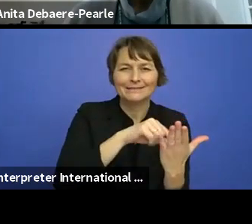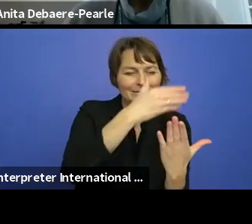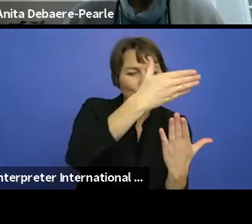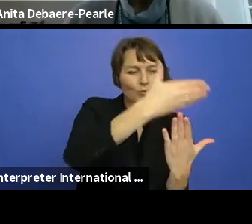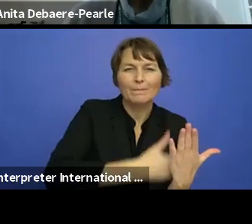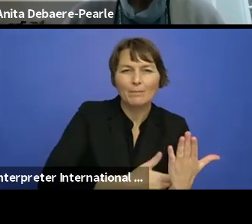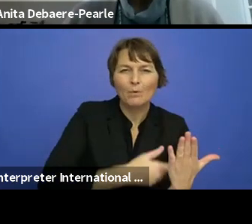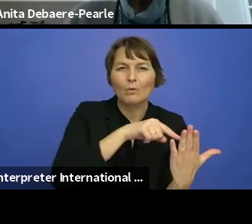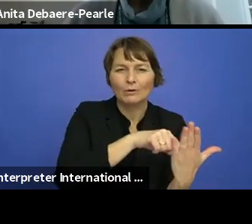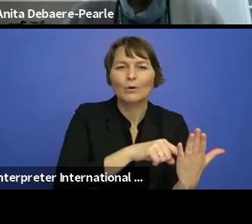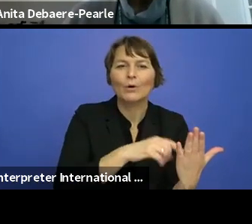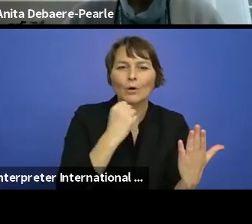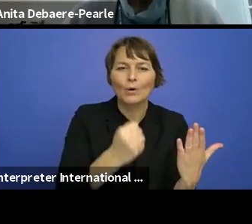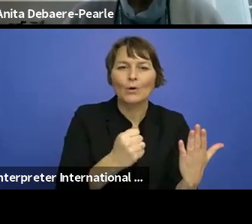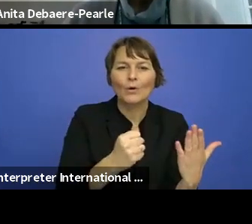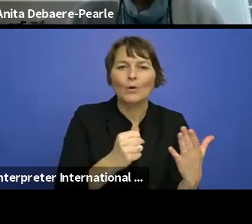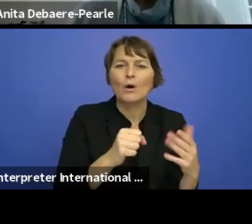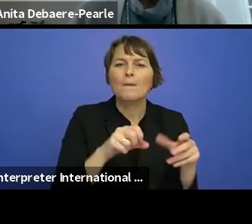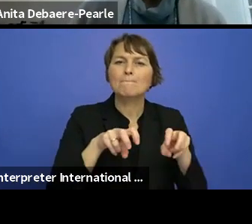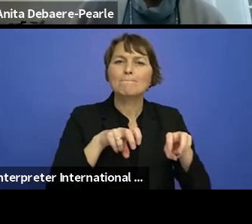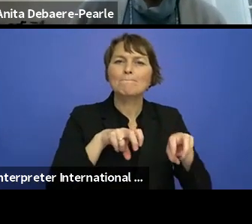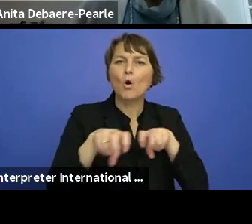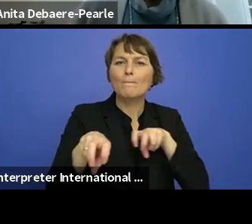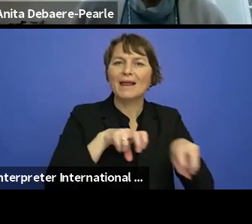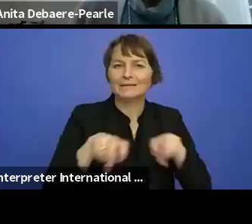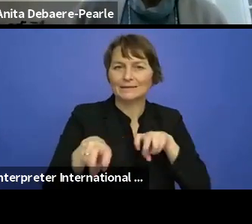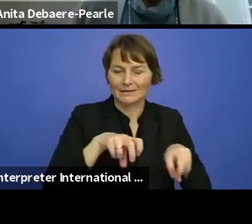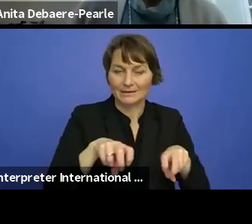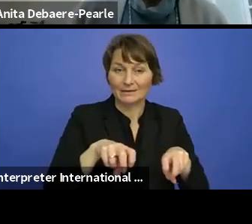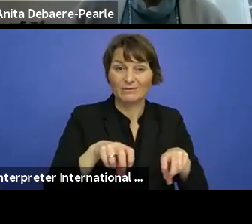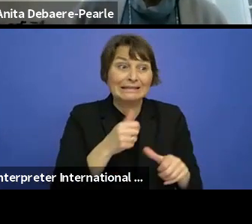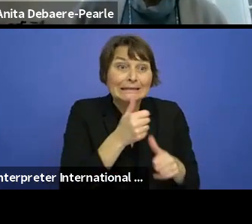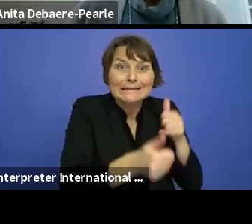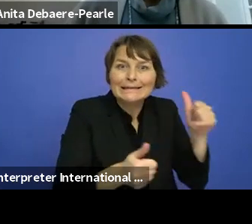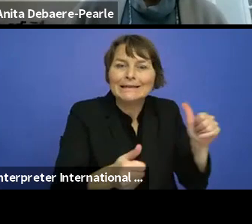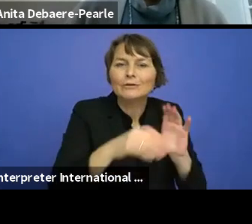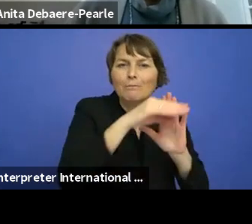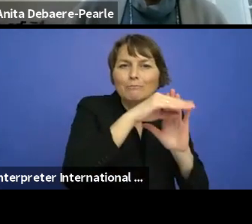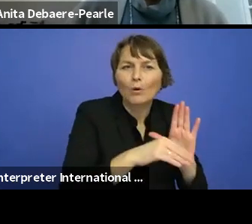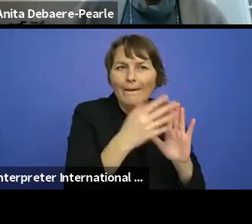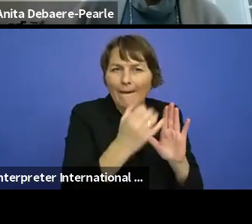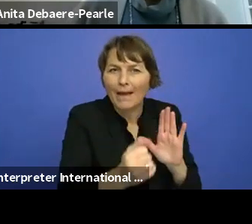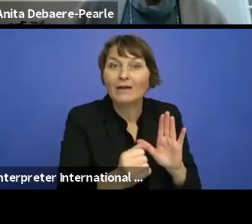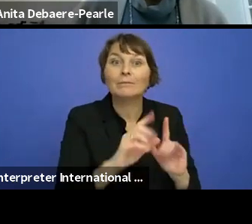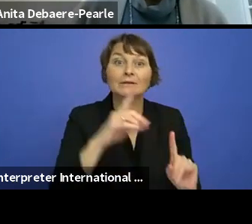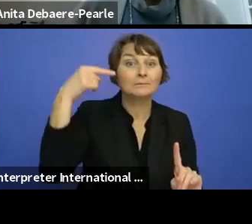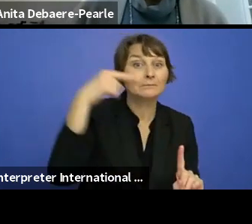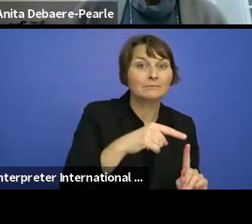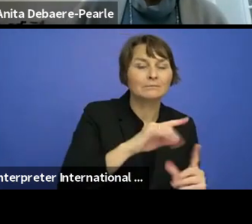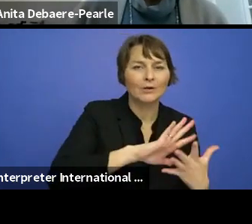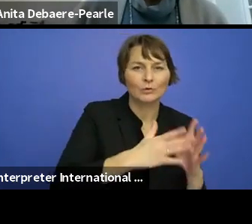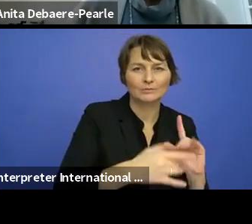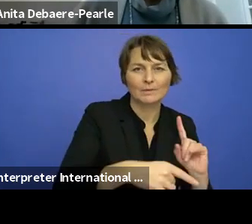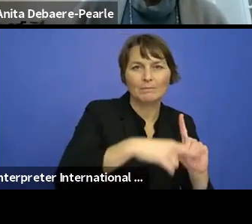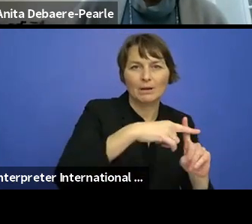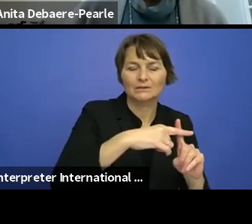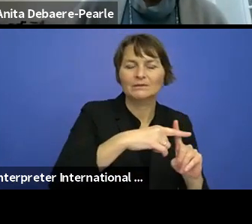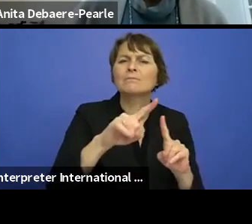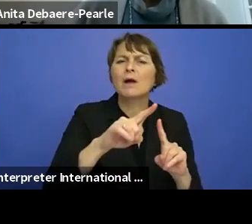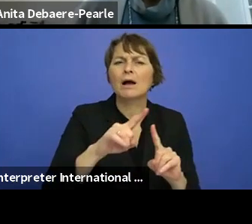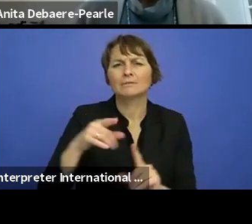mobility. It's a concern in every program, mainly on Erasmus Plus, but as well on the European